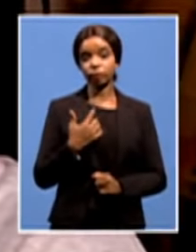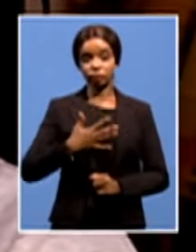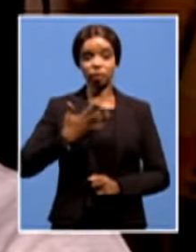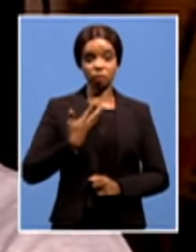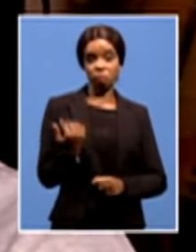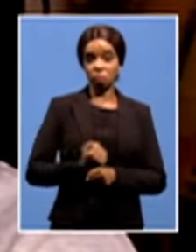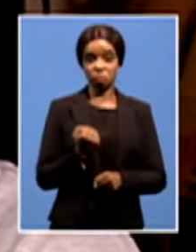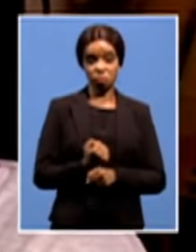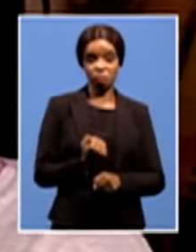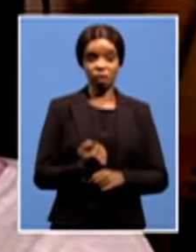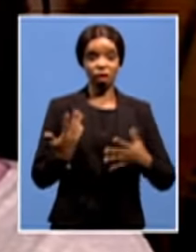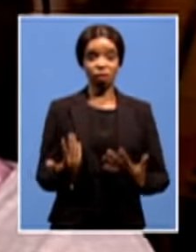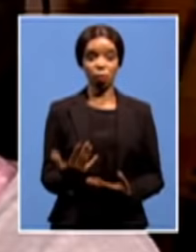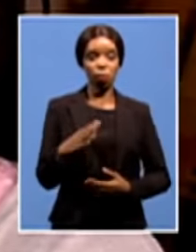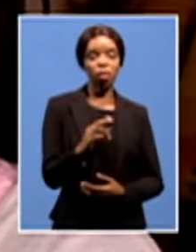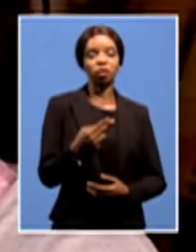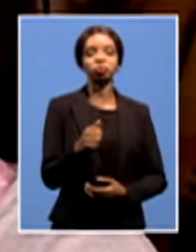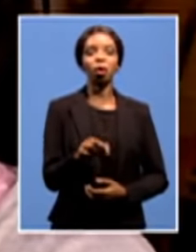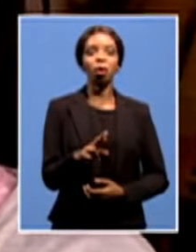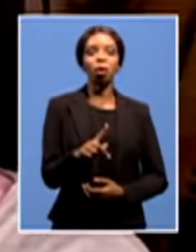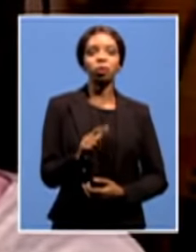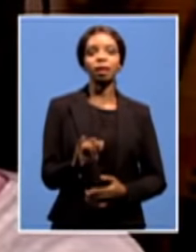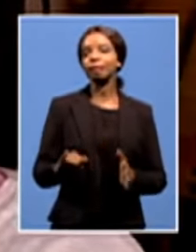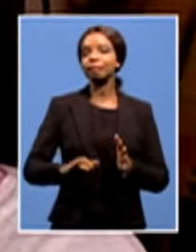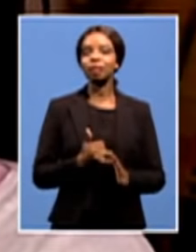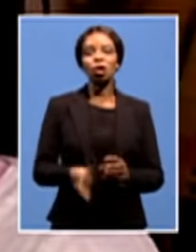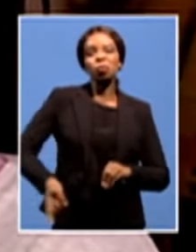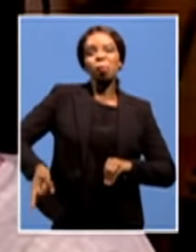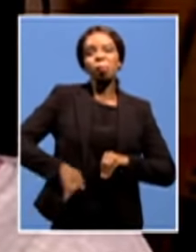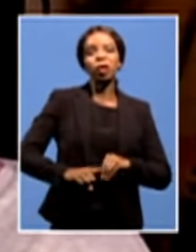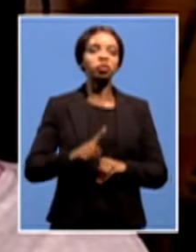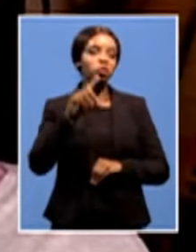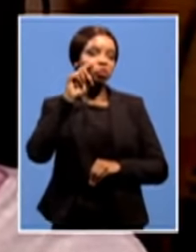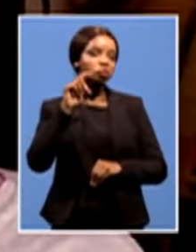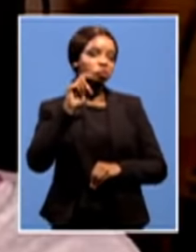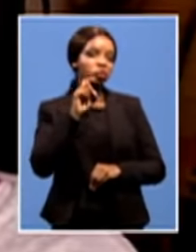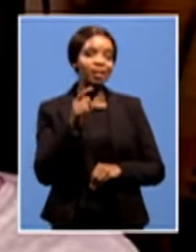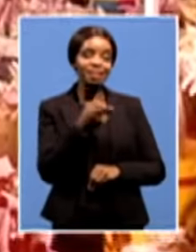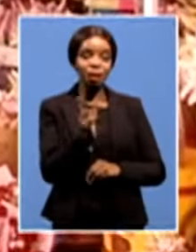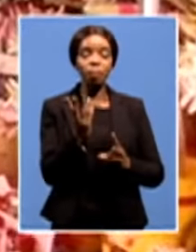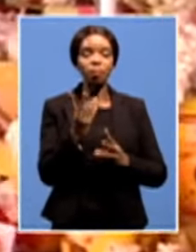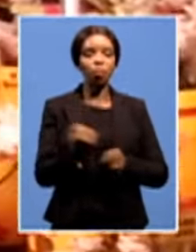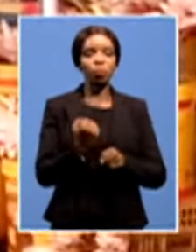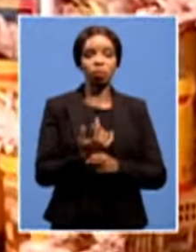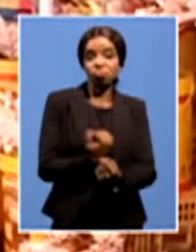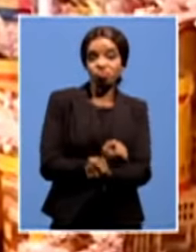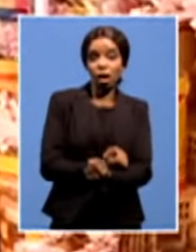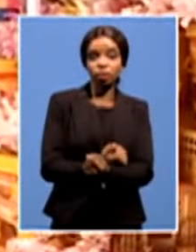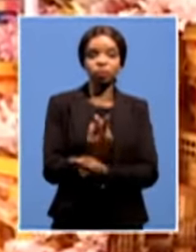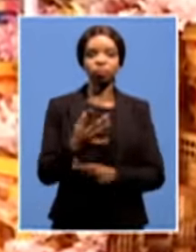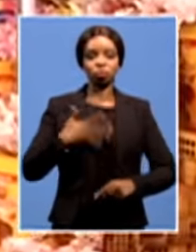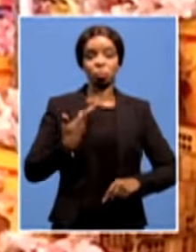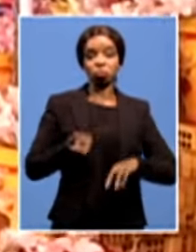for a judge. Just to punish the druggies, not the killers, the druggies. To be a